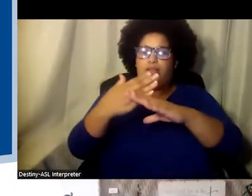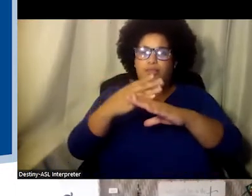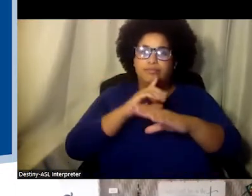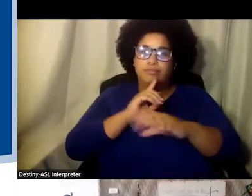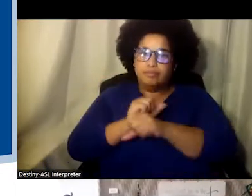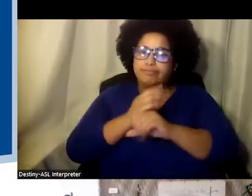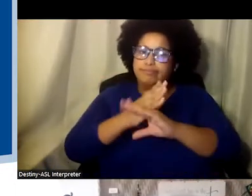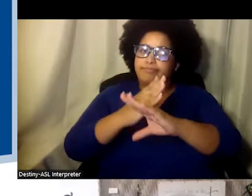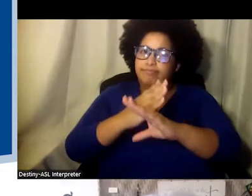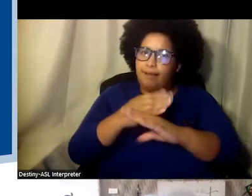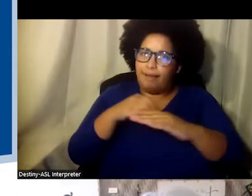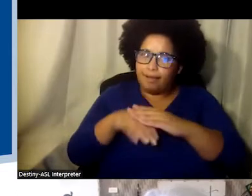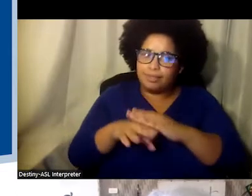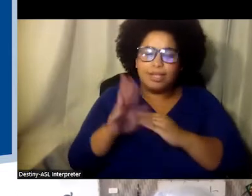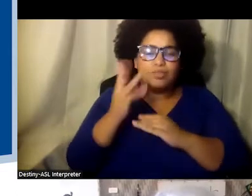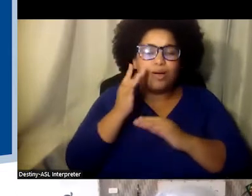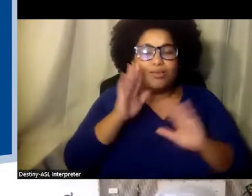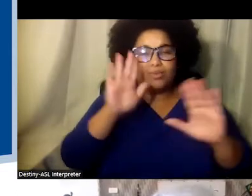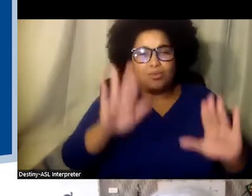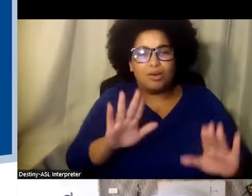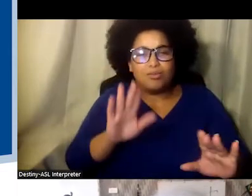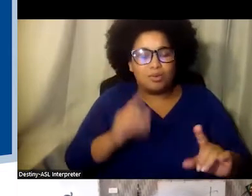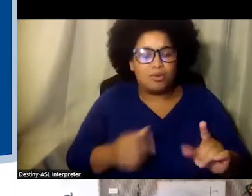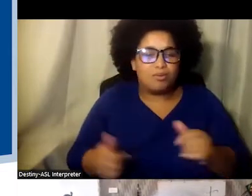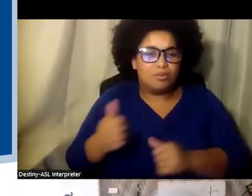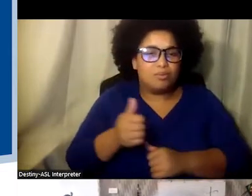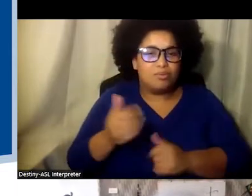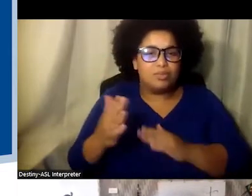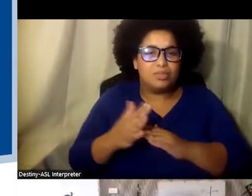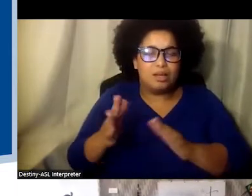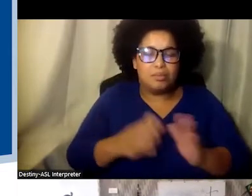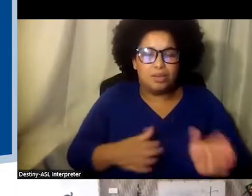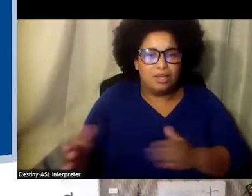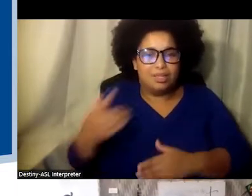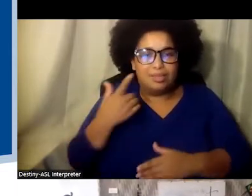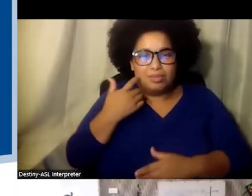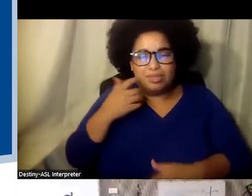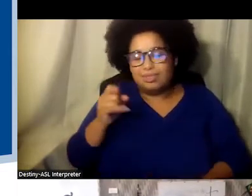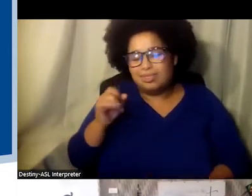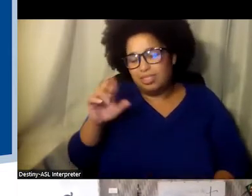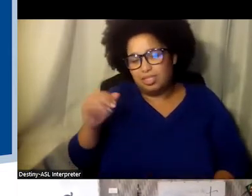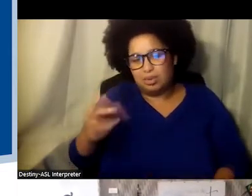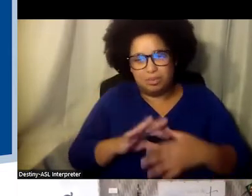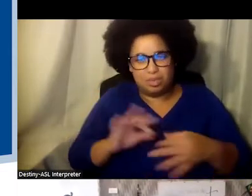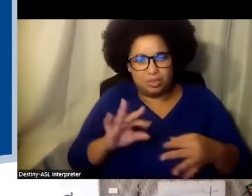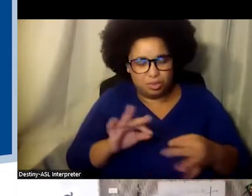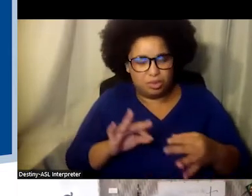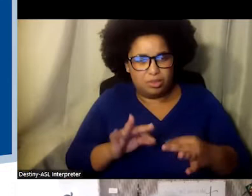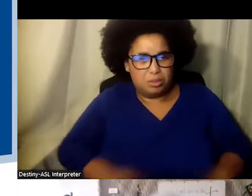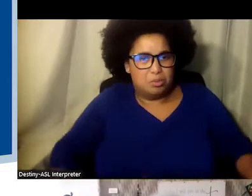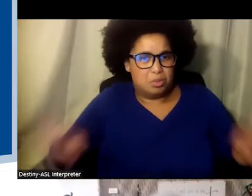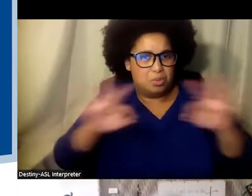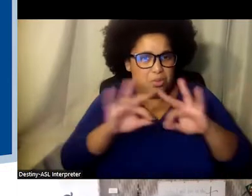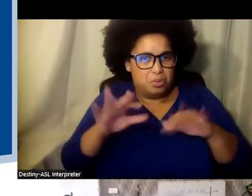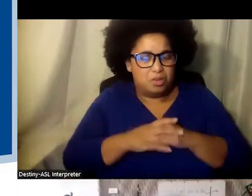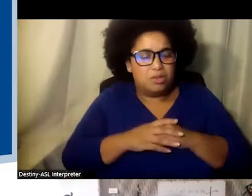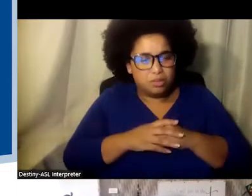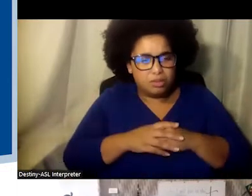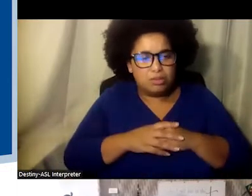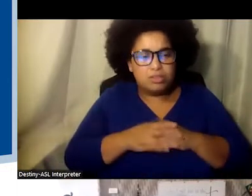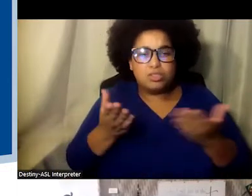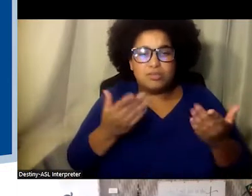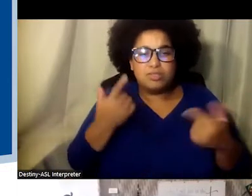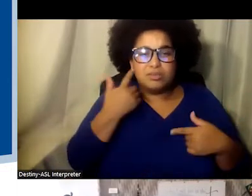is where the wonderful master plan for aging that Sarah mentioned is so important. Building off of all of the services we have covered so